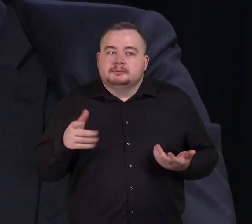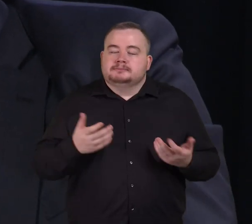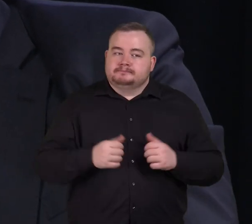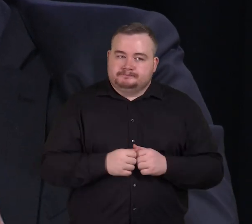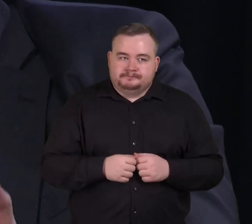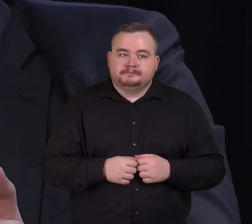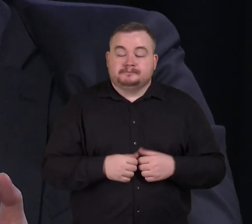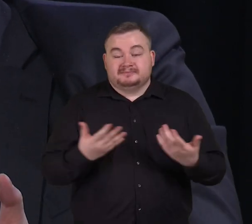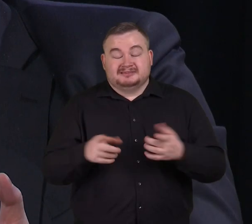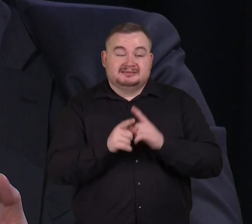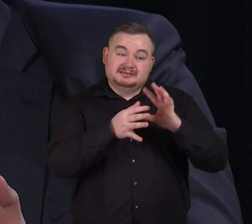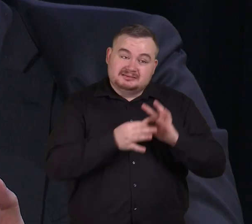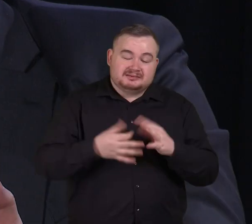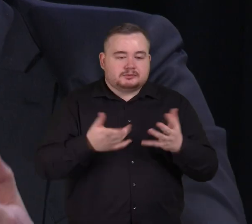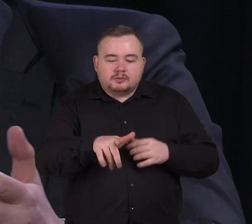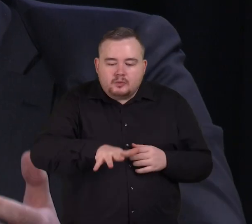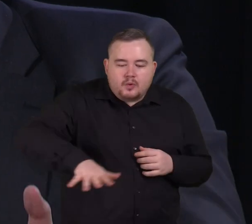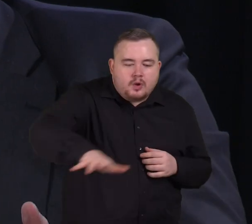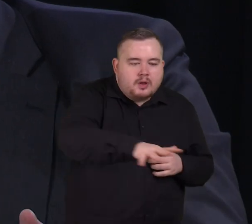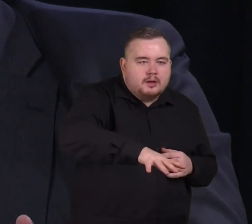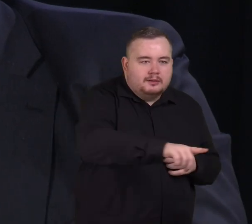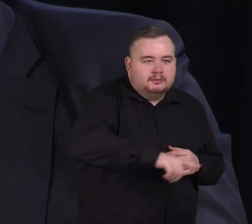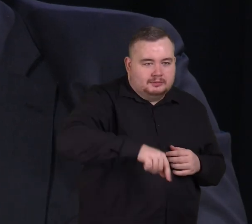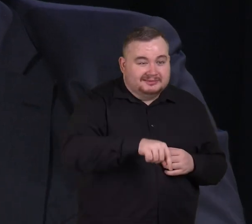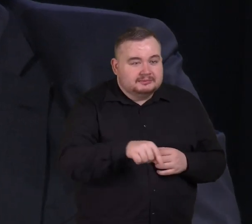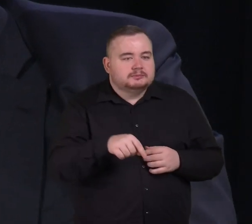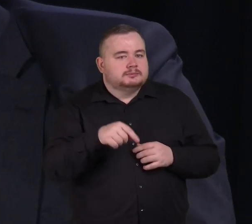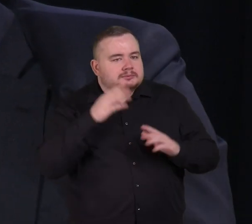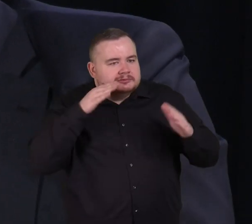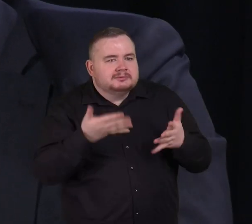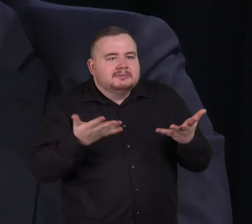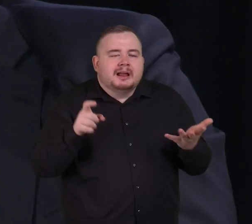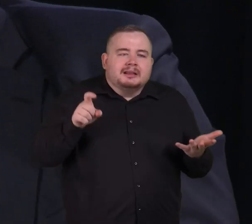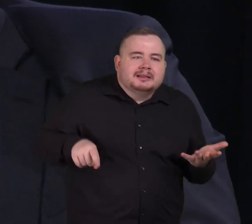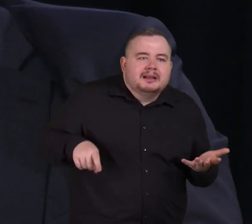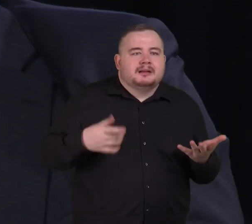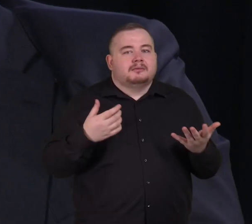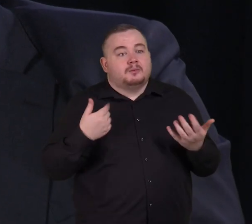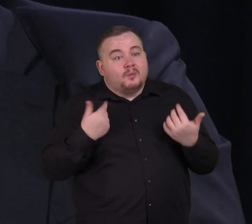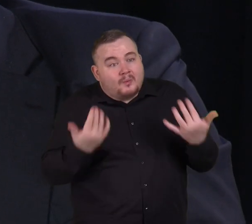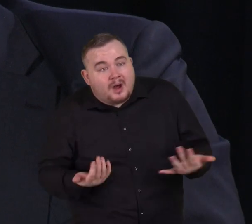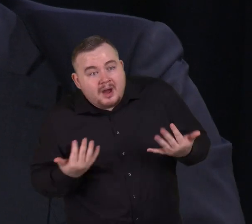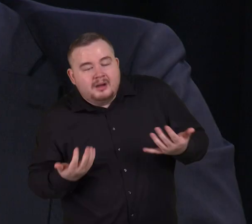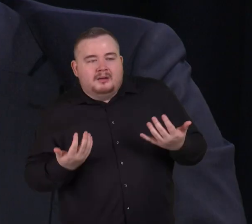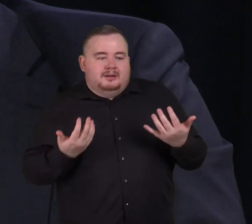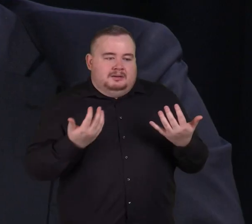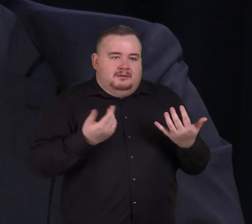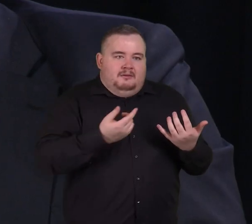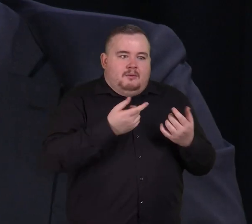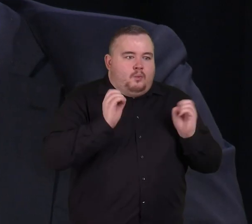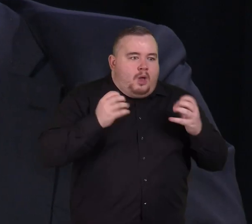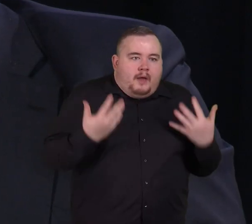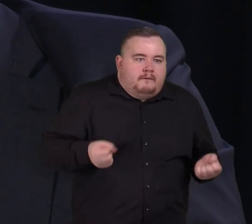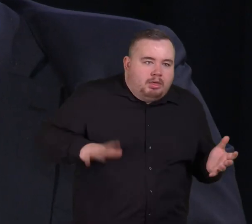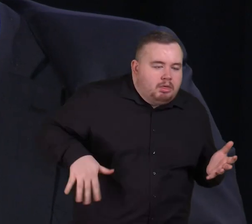sometimes ineffective and coming too late. So for me, the biggest challenge which